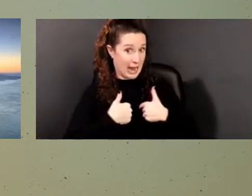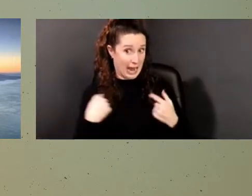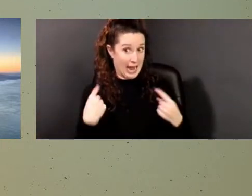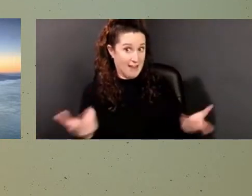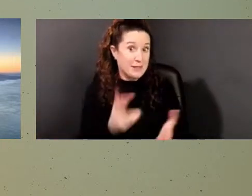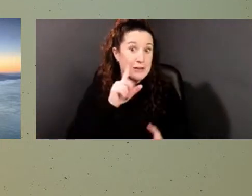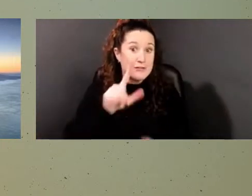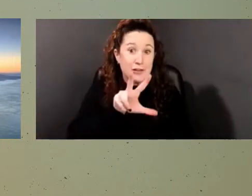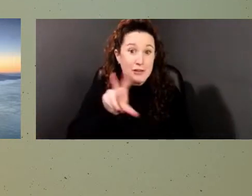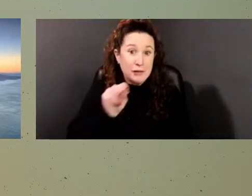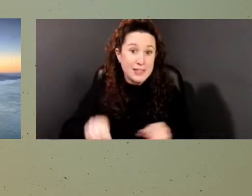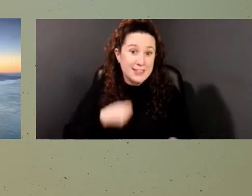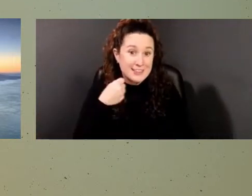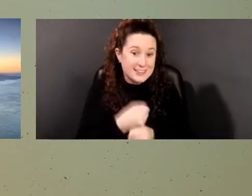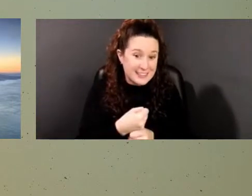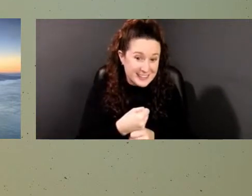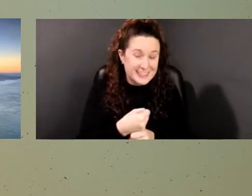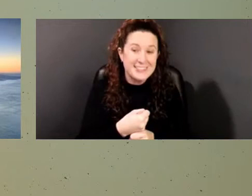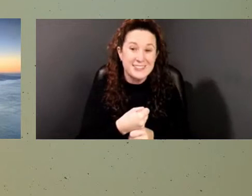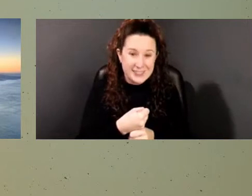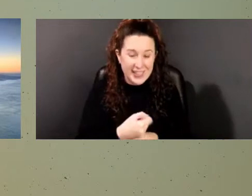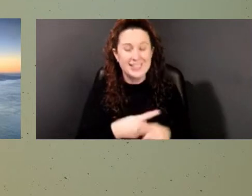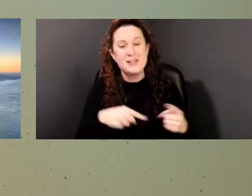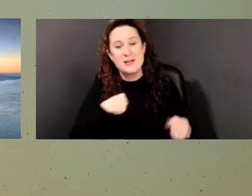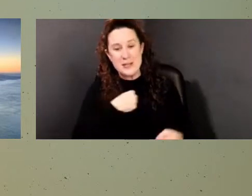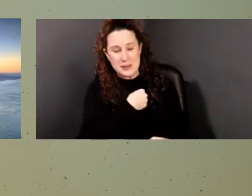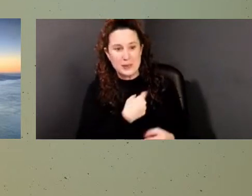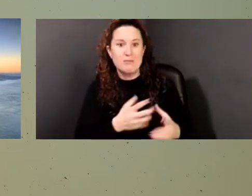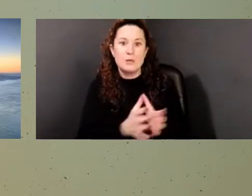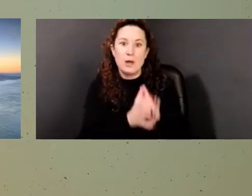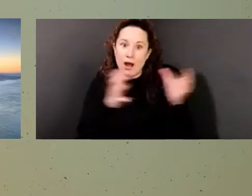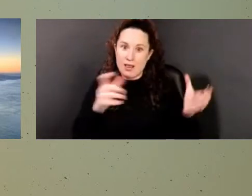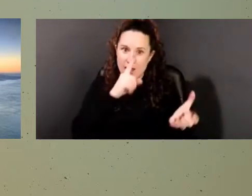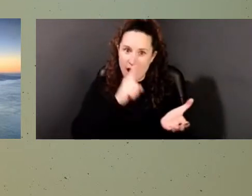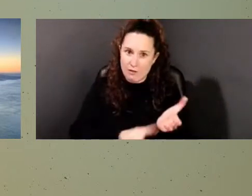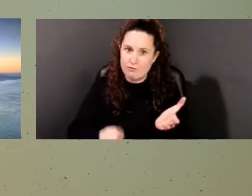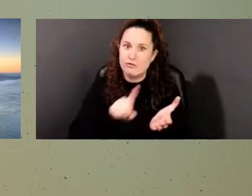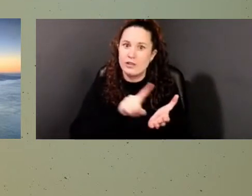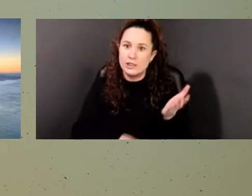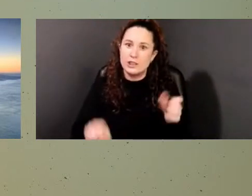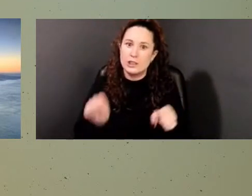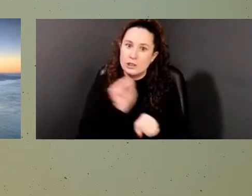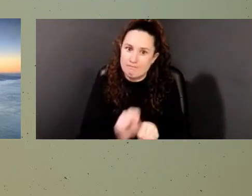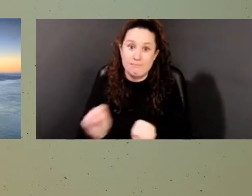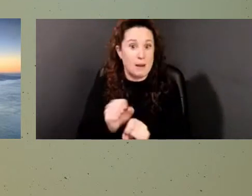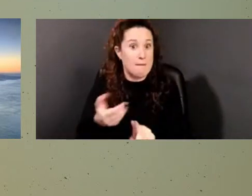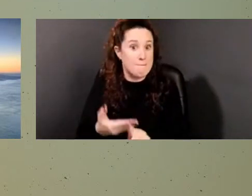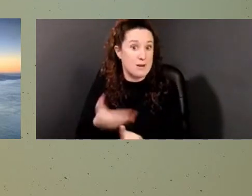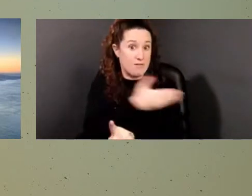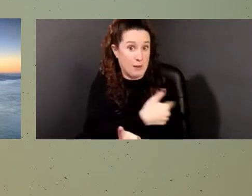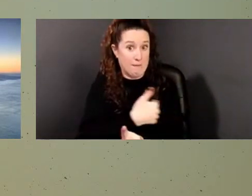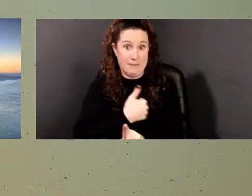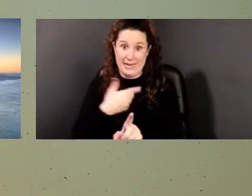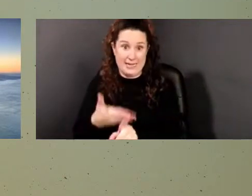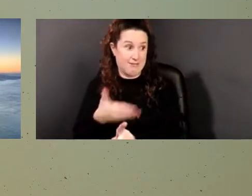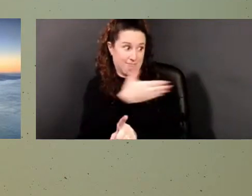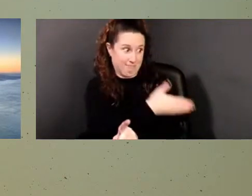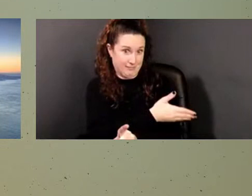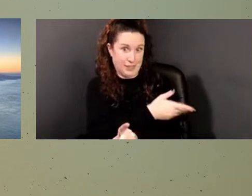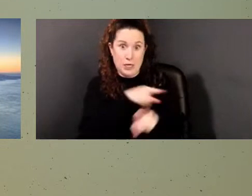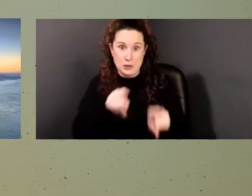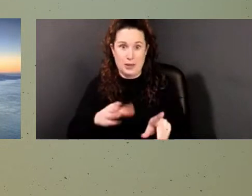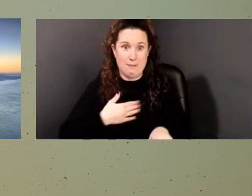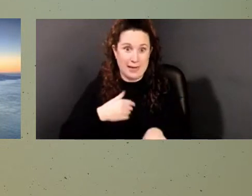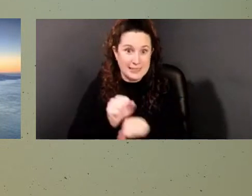years. So we've been doing a lot of research and before my time and during our time, my time